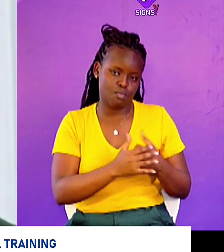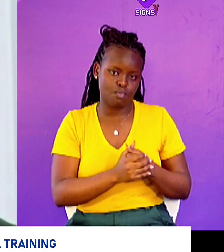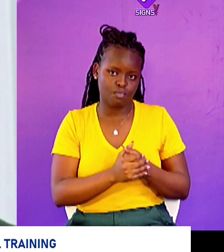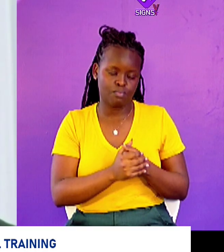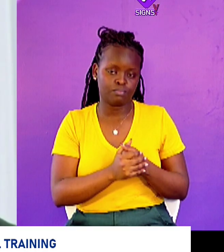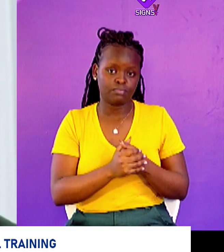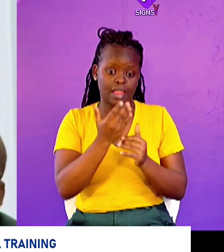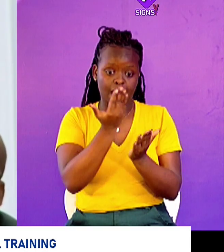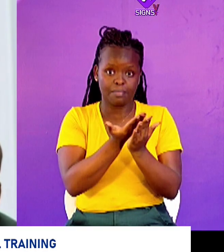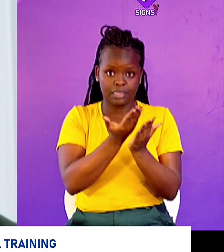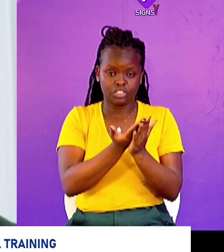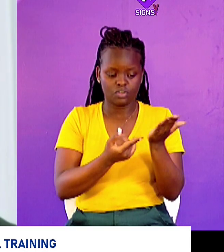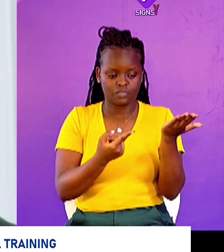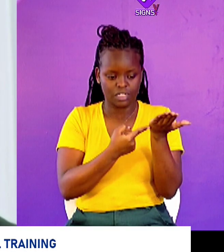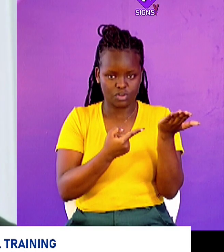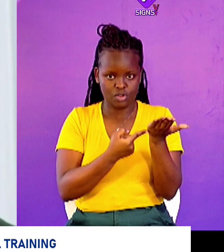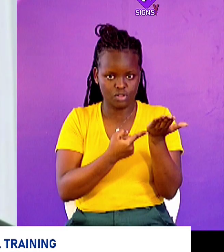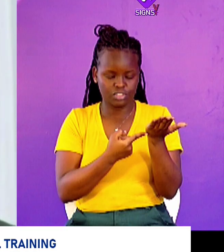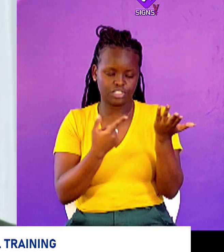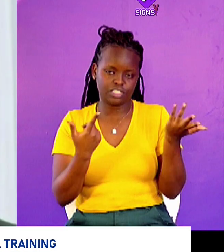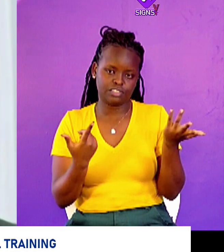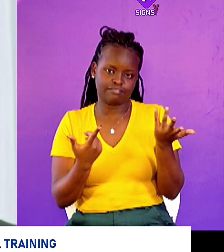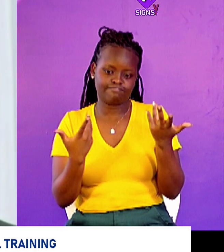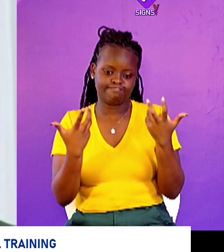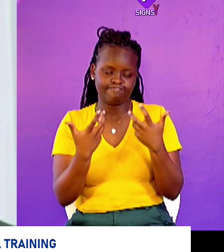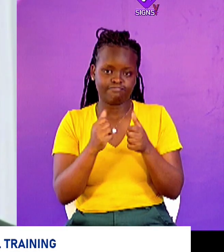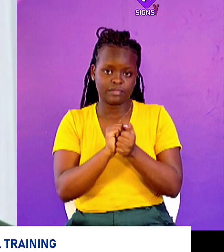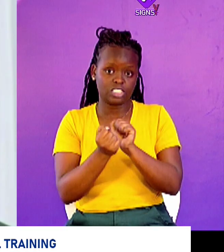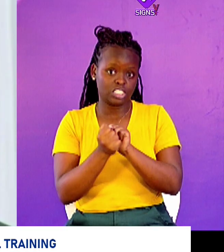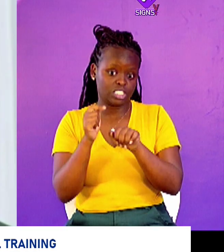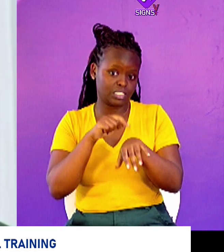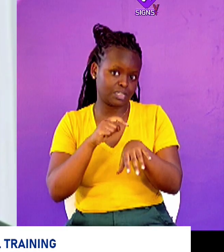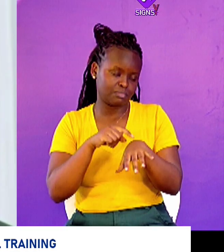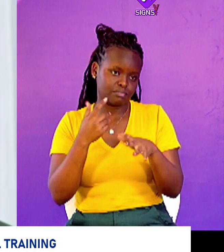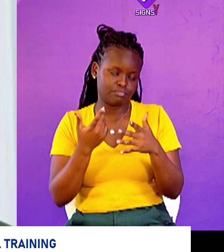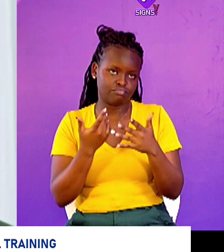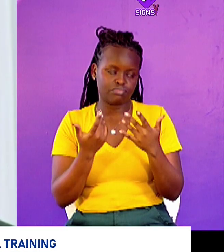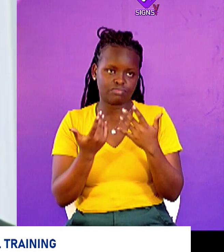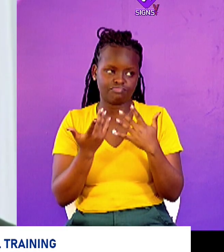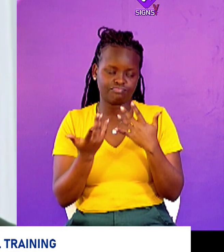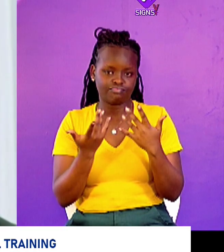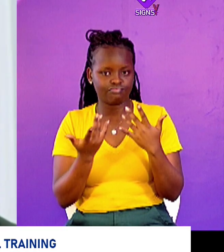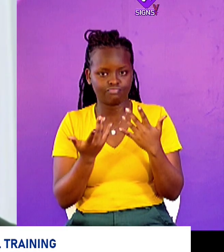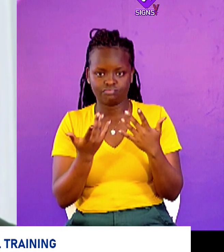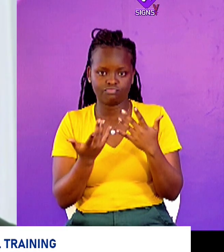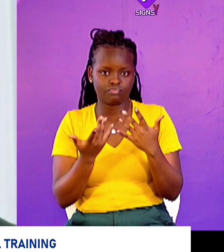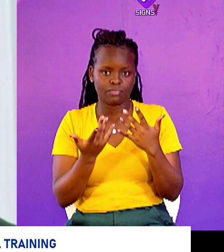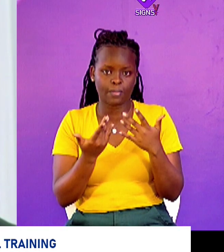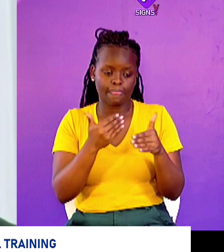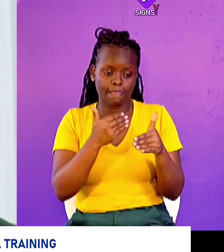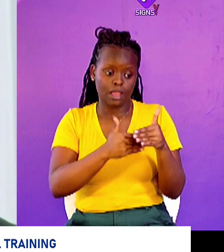The application of technology, the changing times in terms of closer